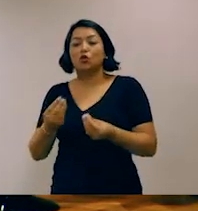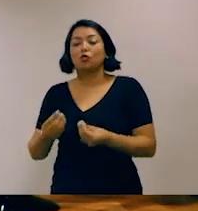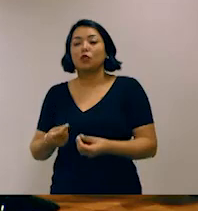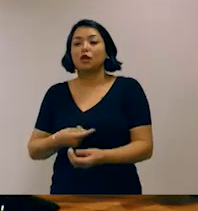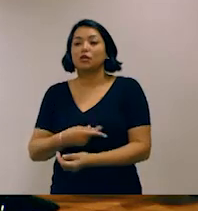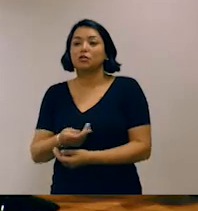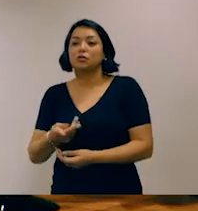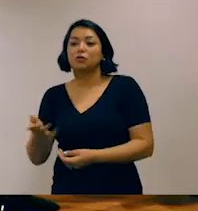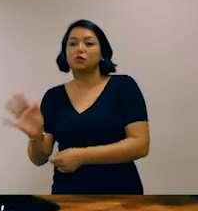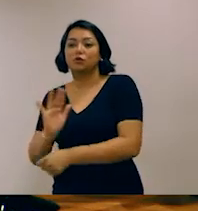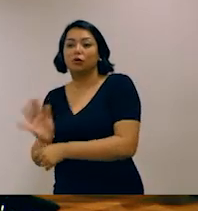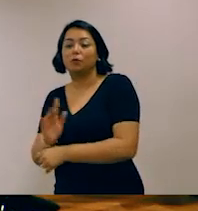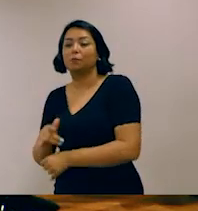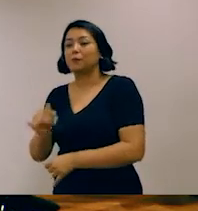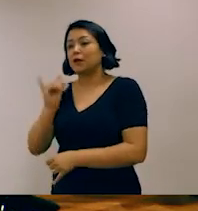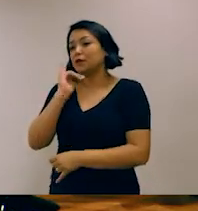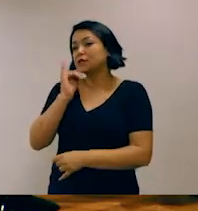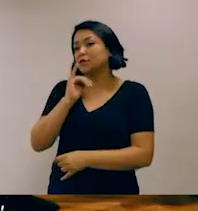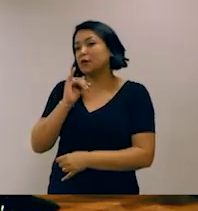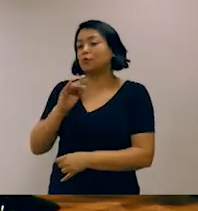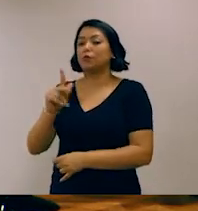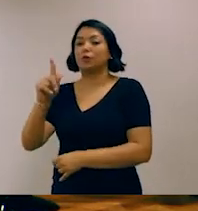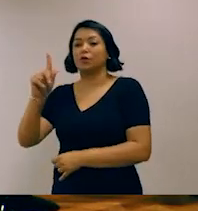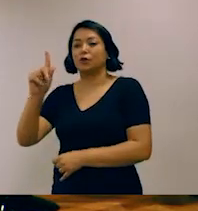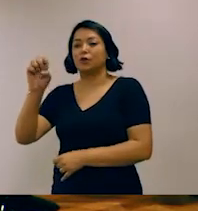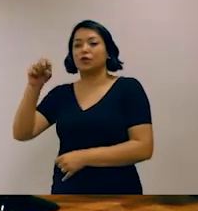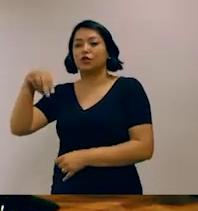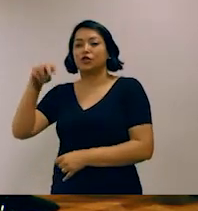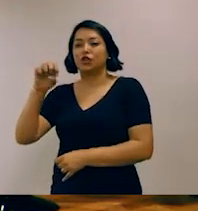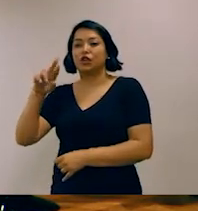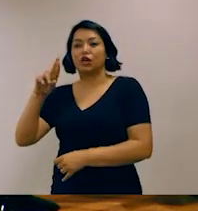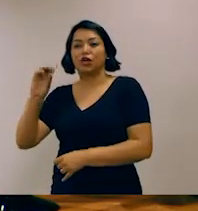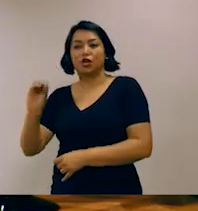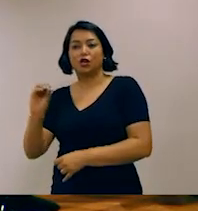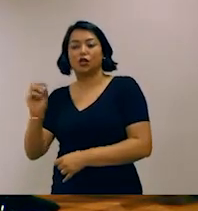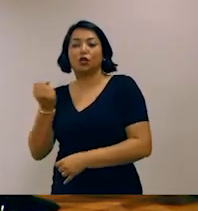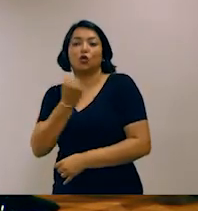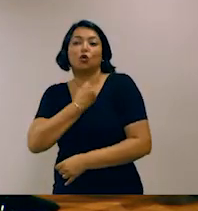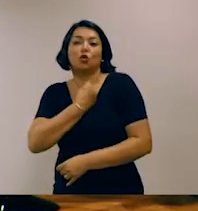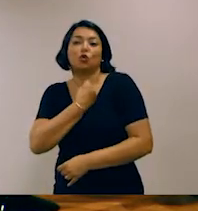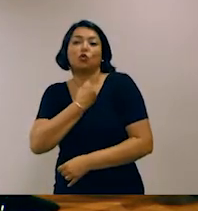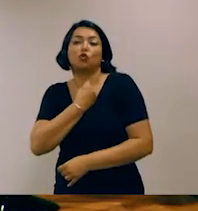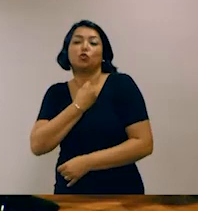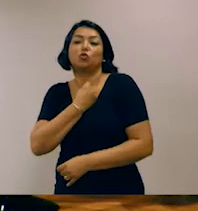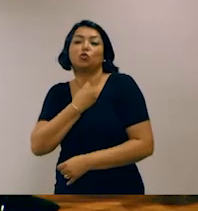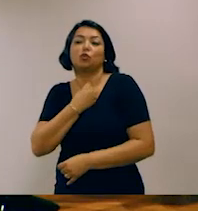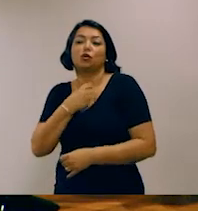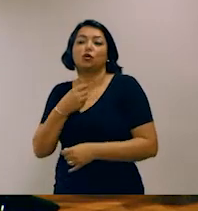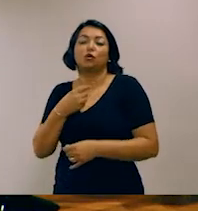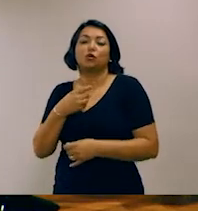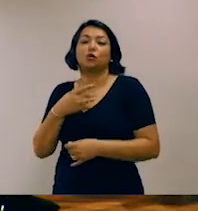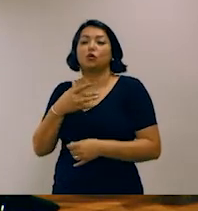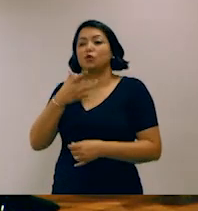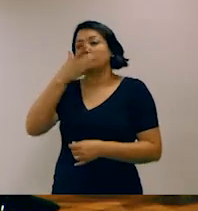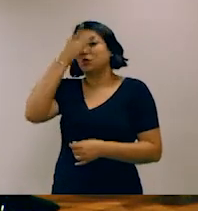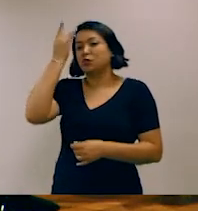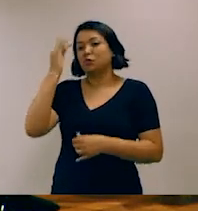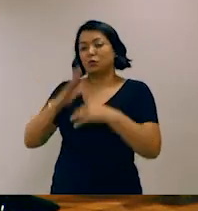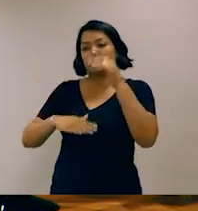And so how is the distribution based on gender, number of actors and actresses? I didn't do